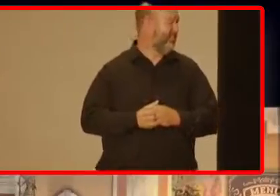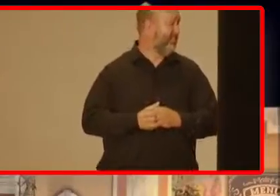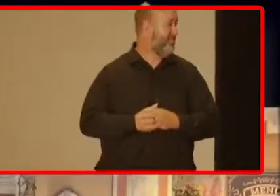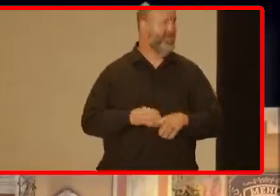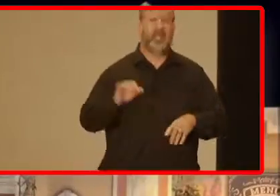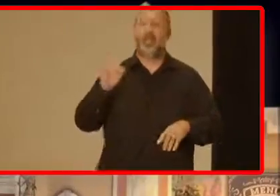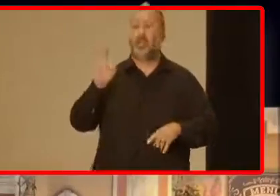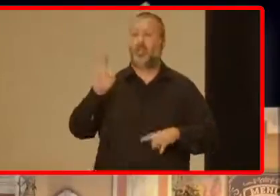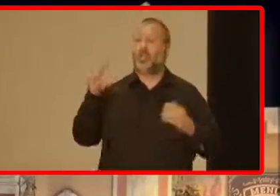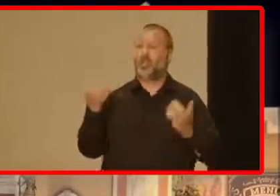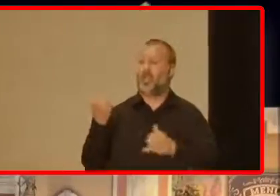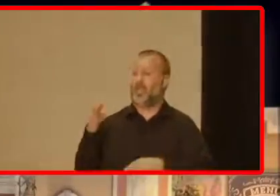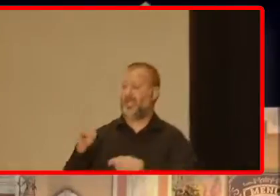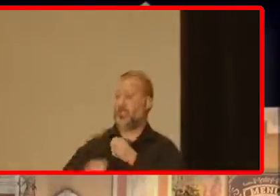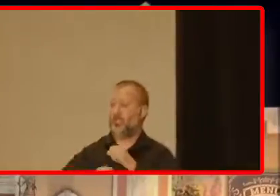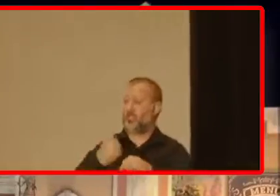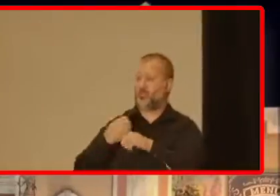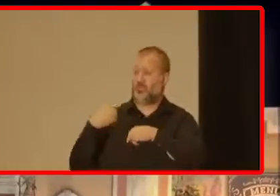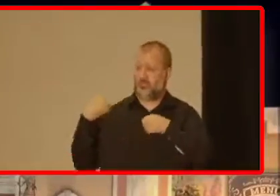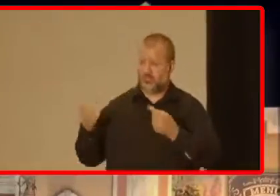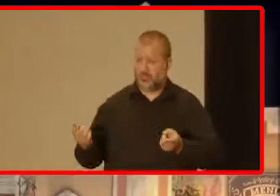if you've been here 18 years,